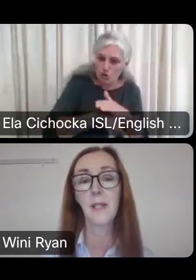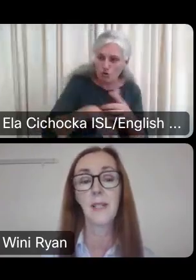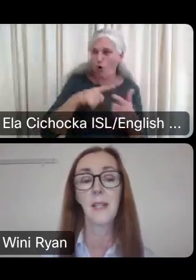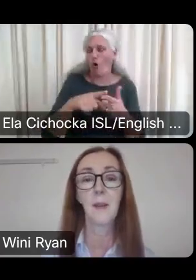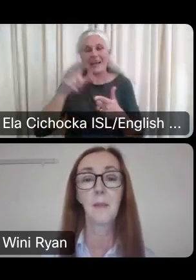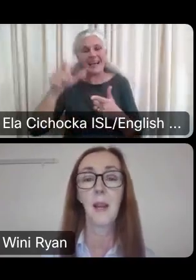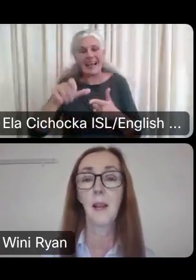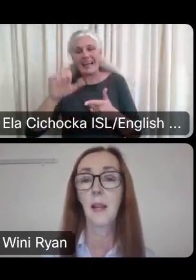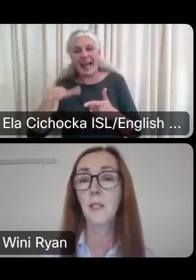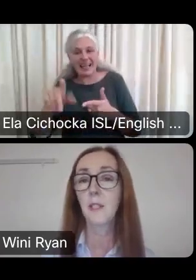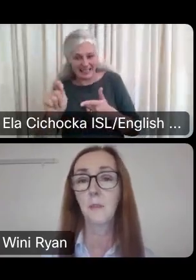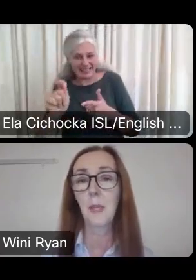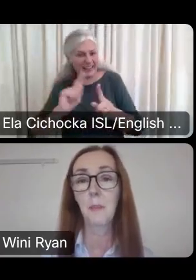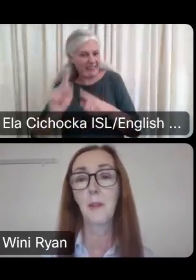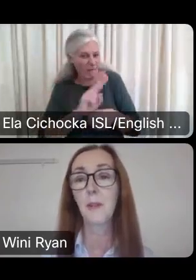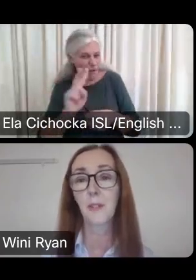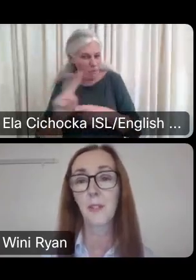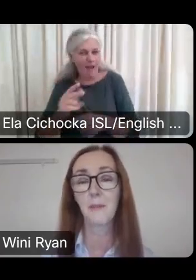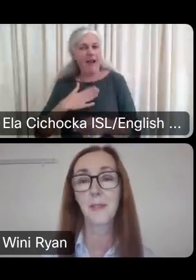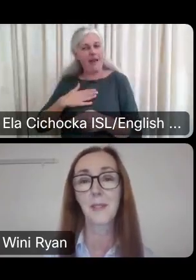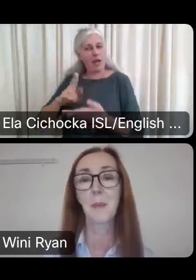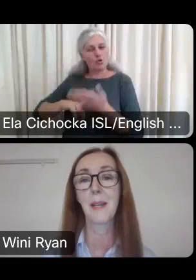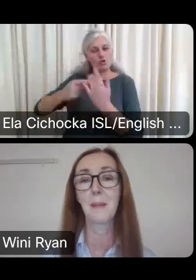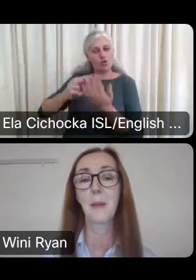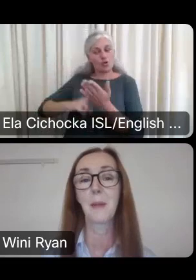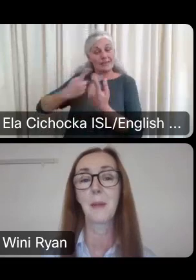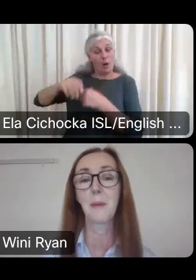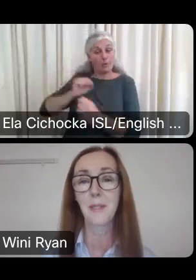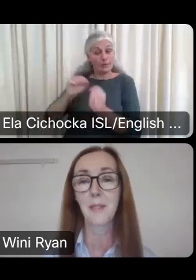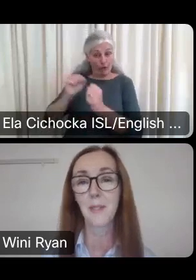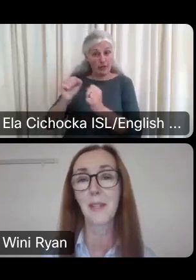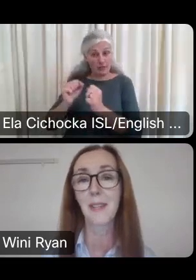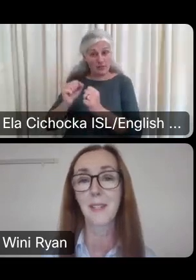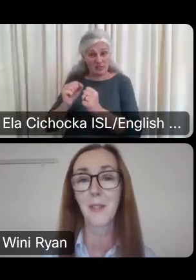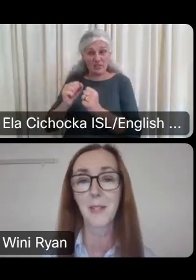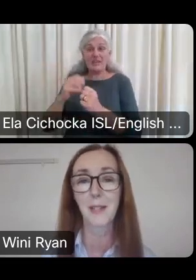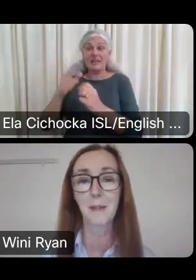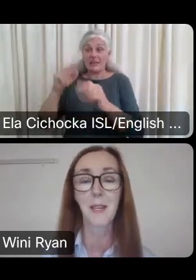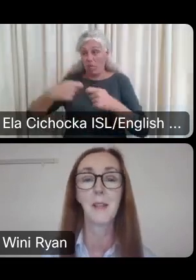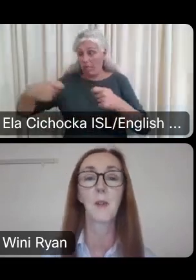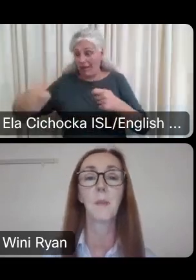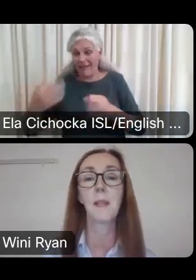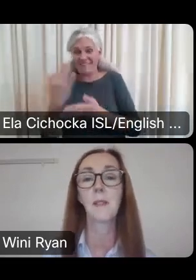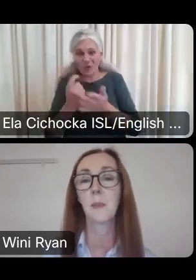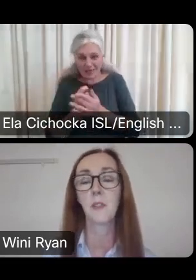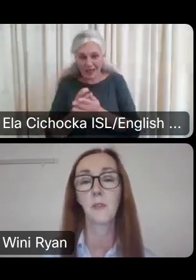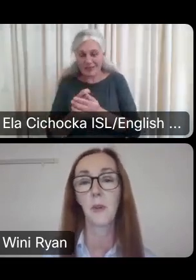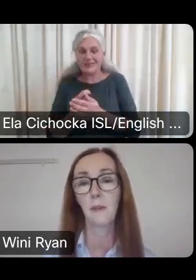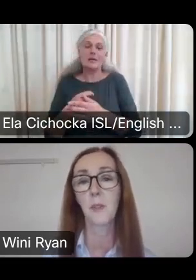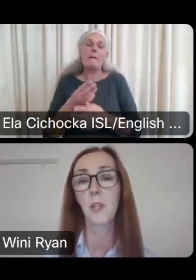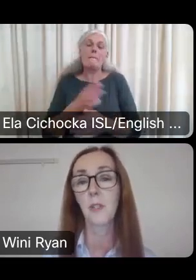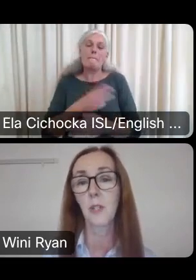also. I like to use people who use our services, but that can be quite long-winded if you're saying it a few times. So please